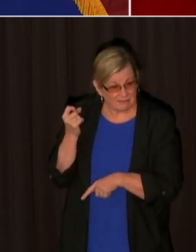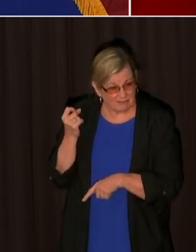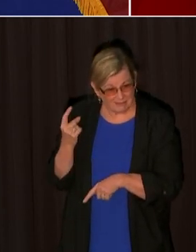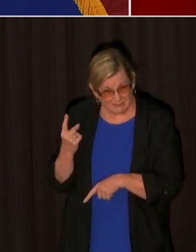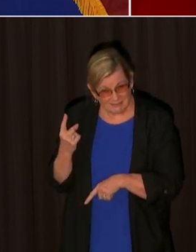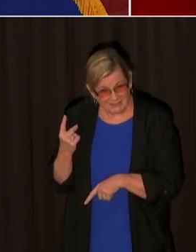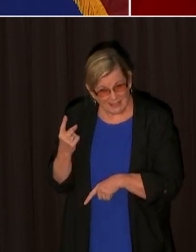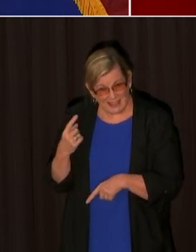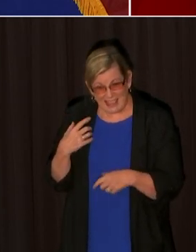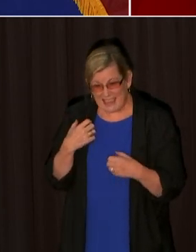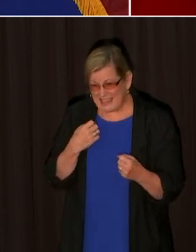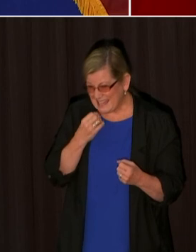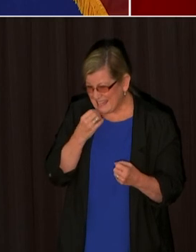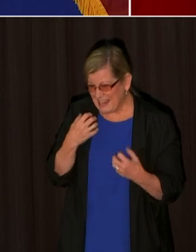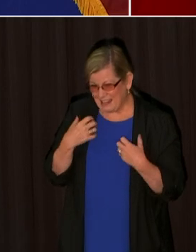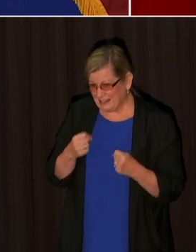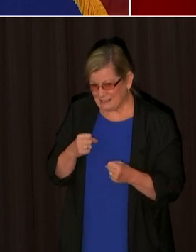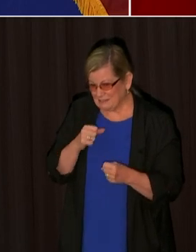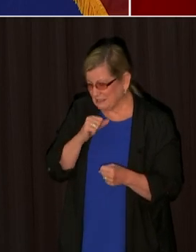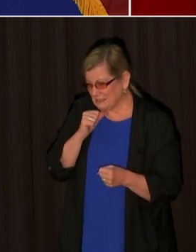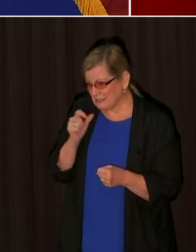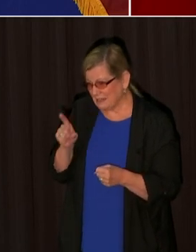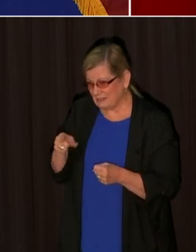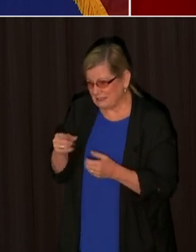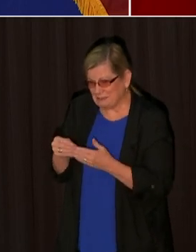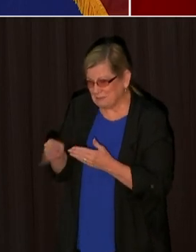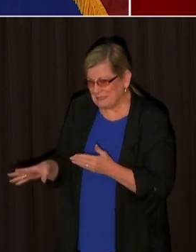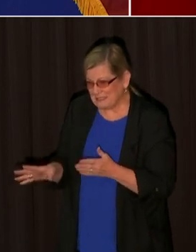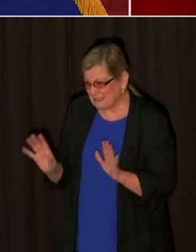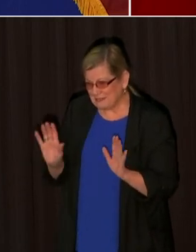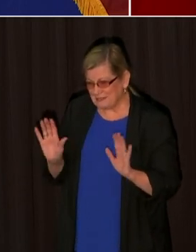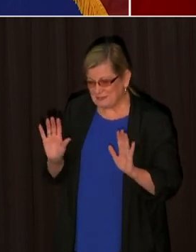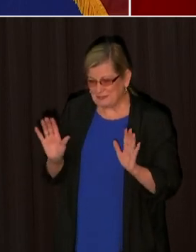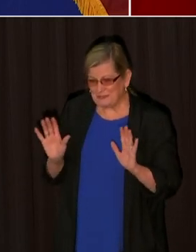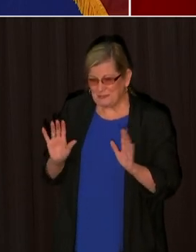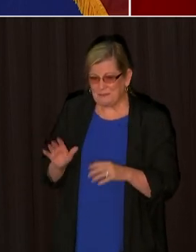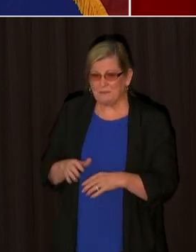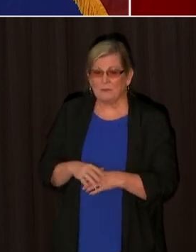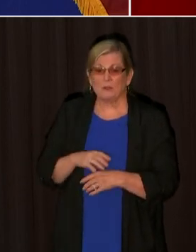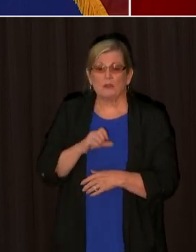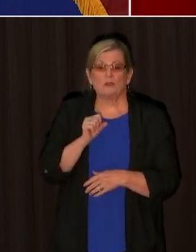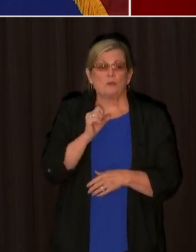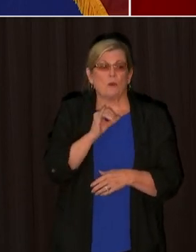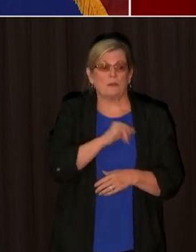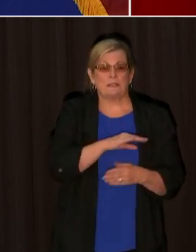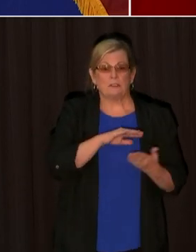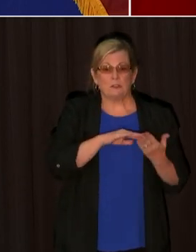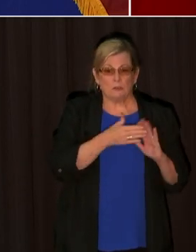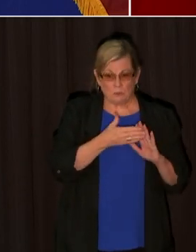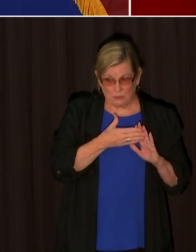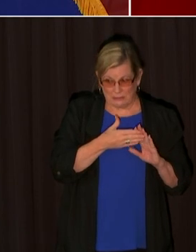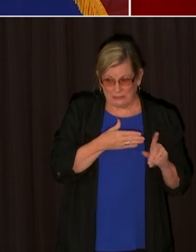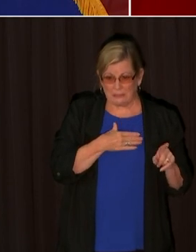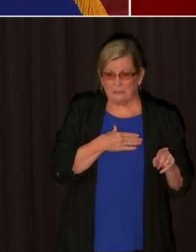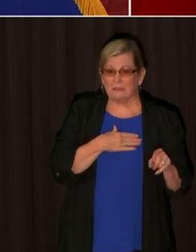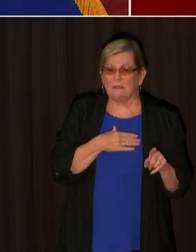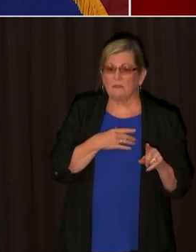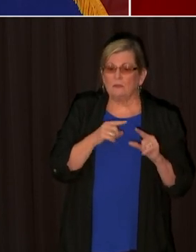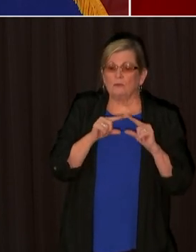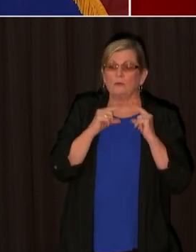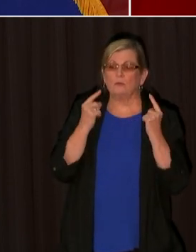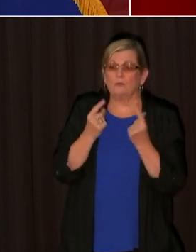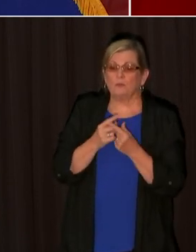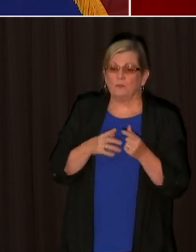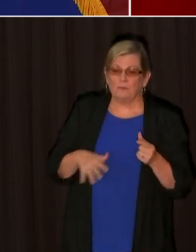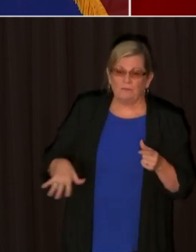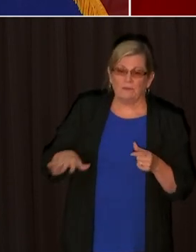it comes to that factor. So it's a community, it's a group effort that will